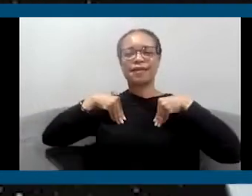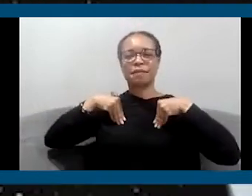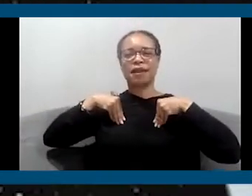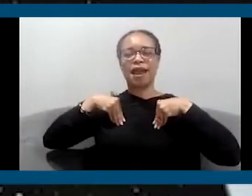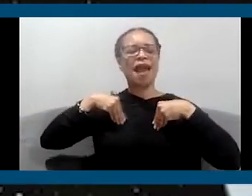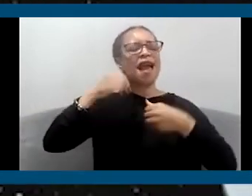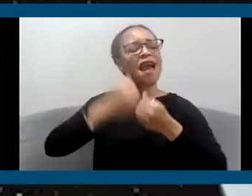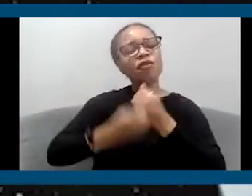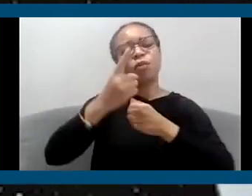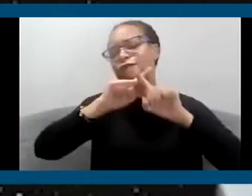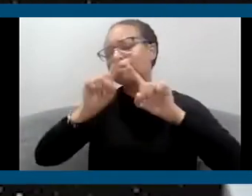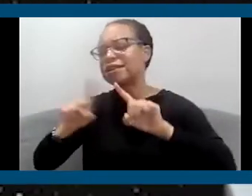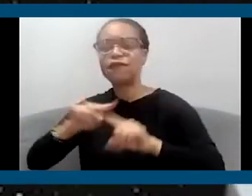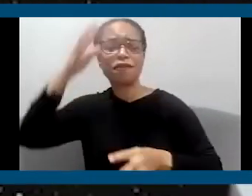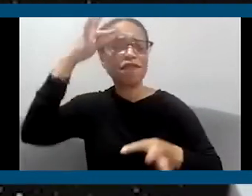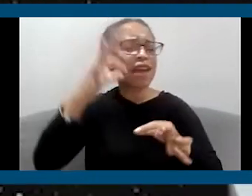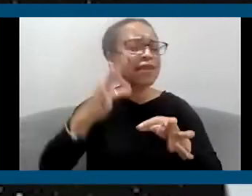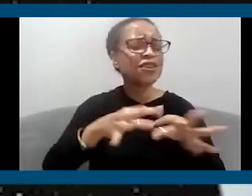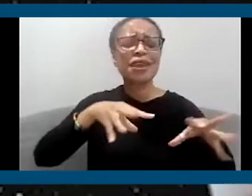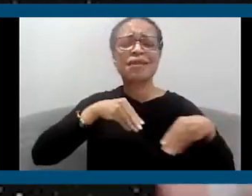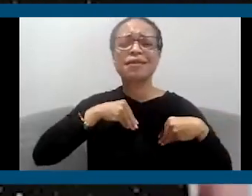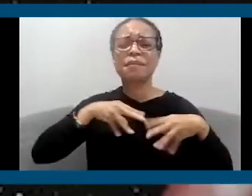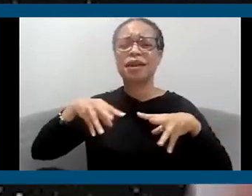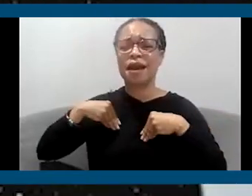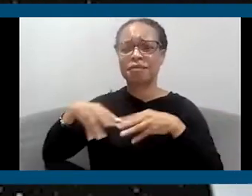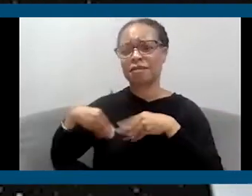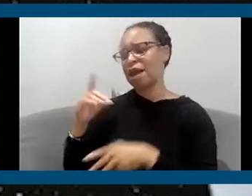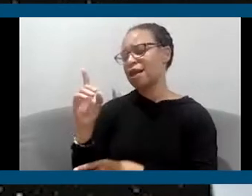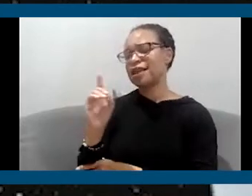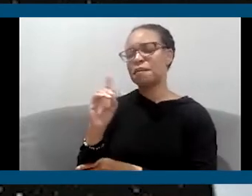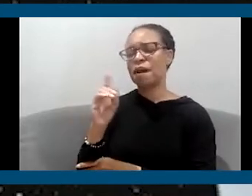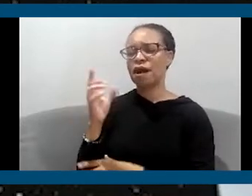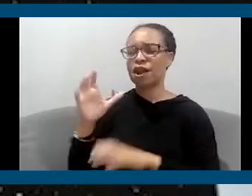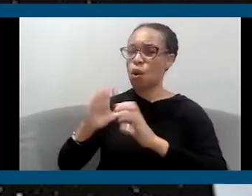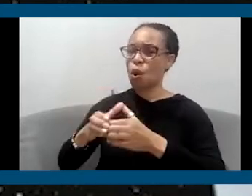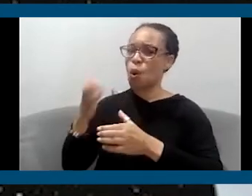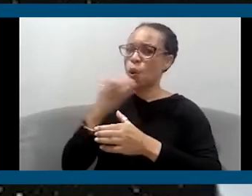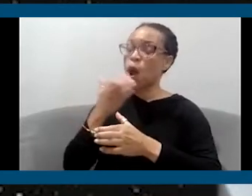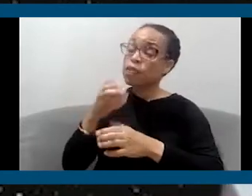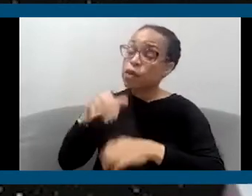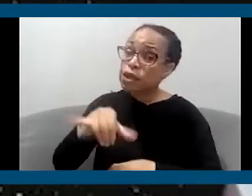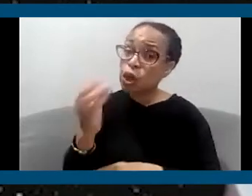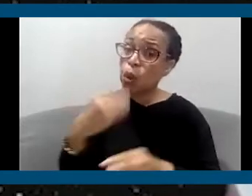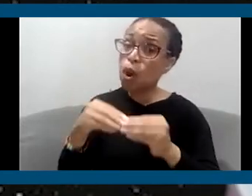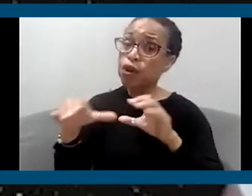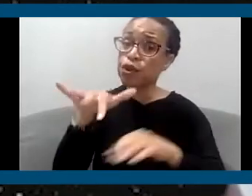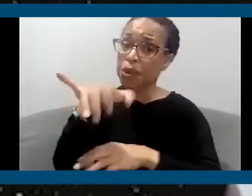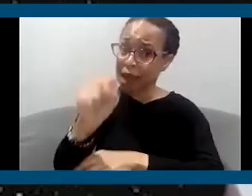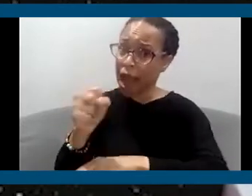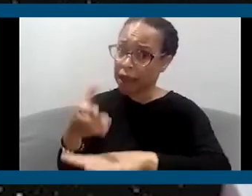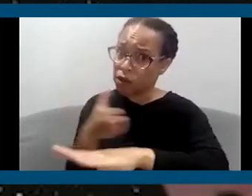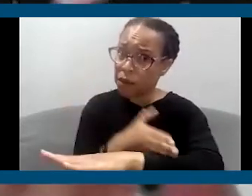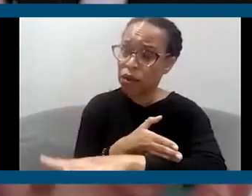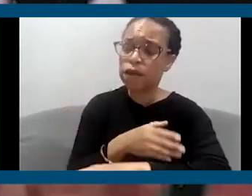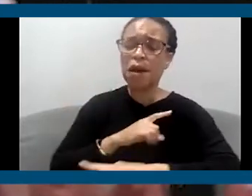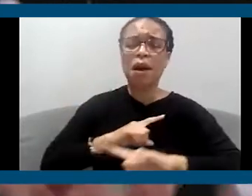So I do think the Democratic Party has really gone their way, but there's a long way to go. I mean,